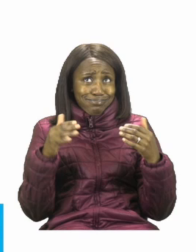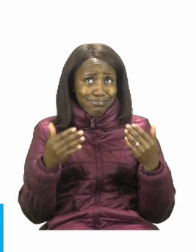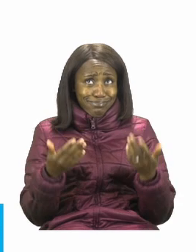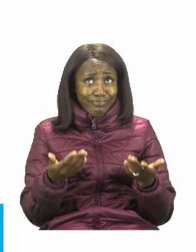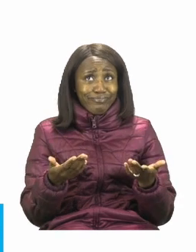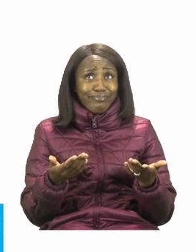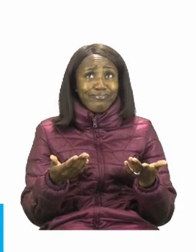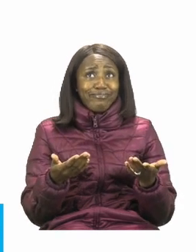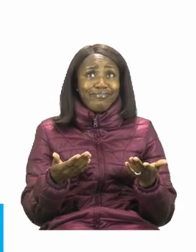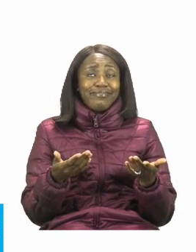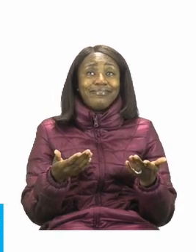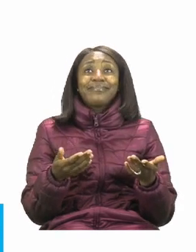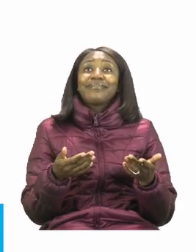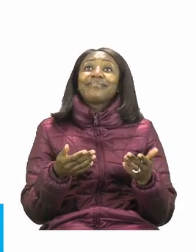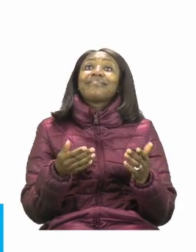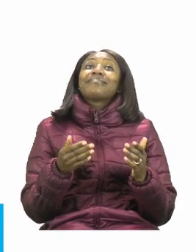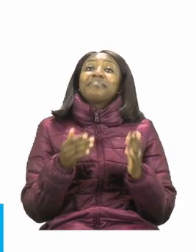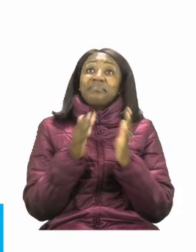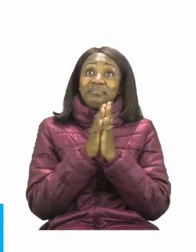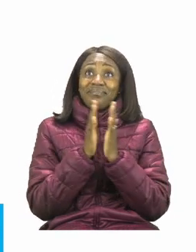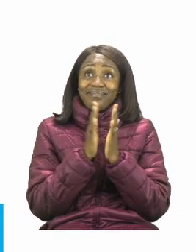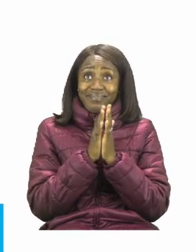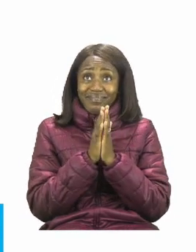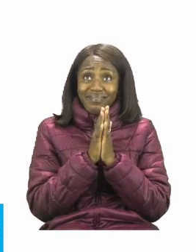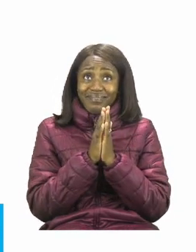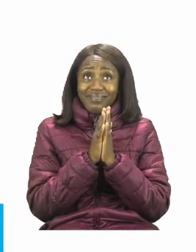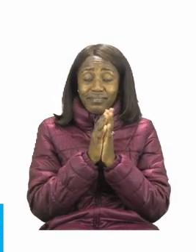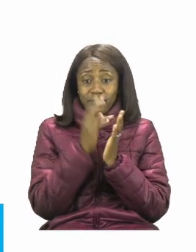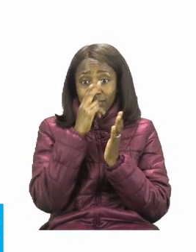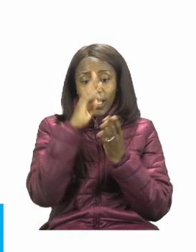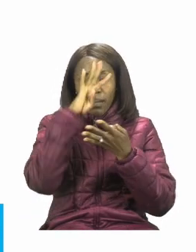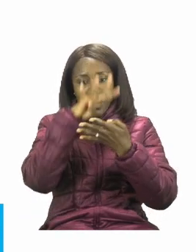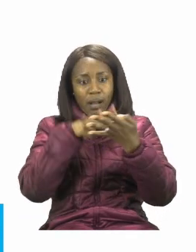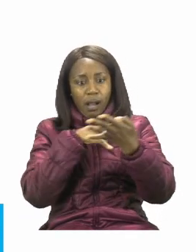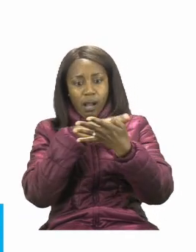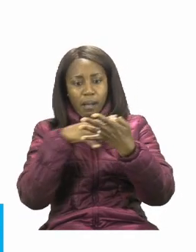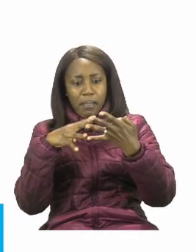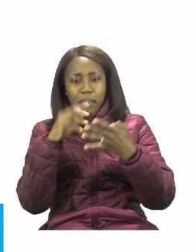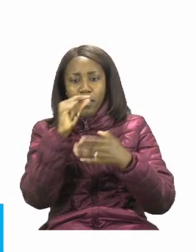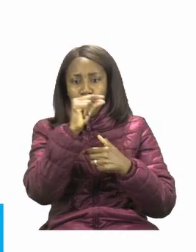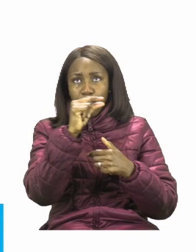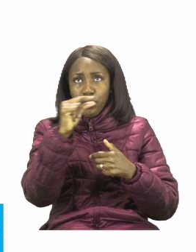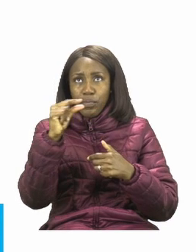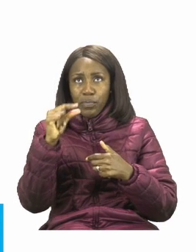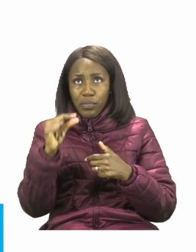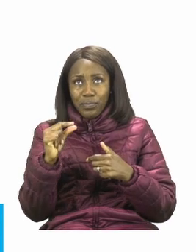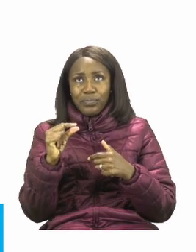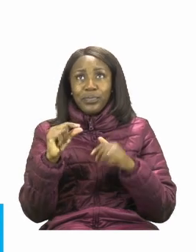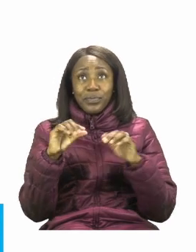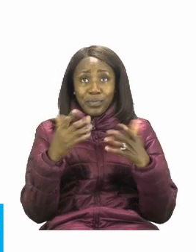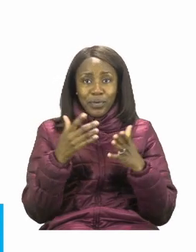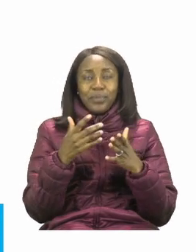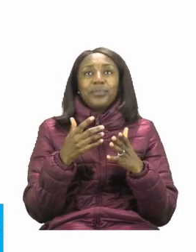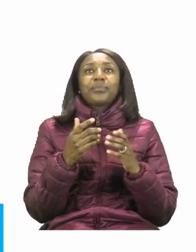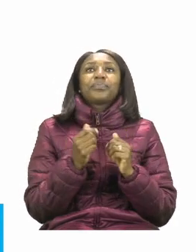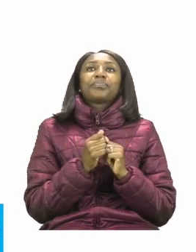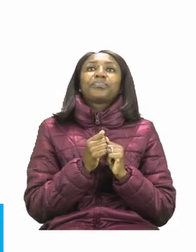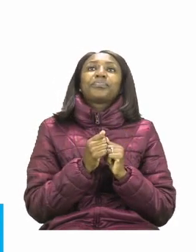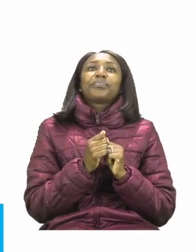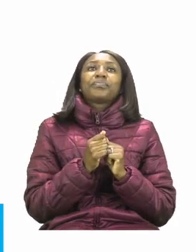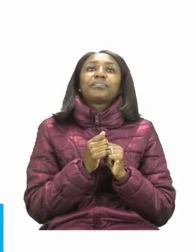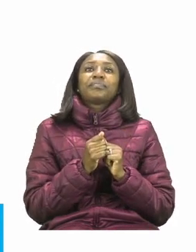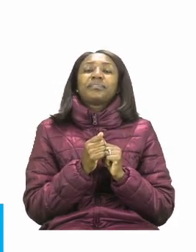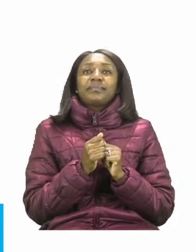spelled, you can go ahead and look at your crossword. Now, in a